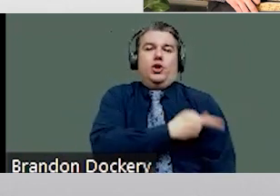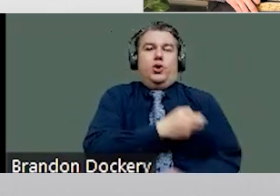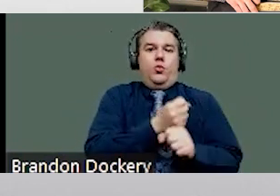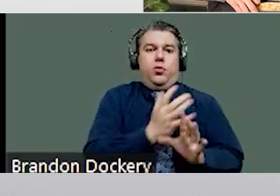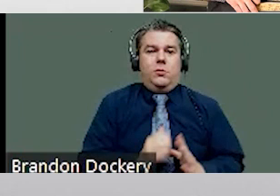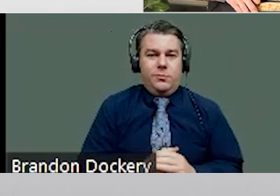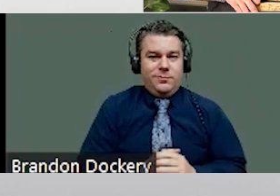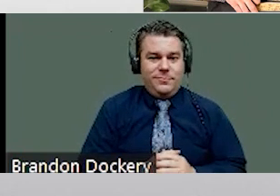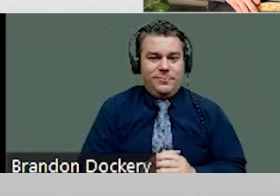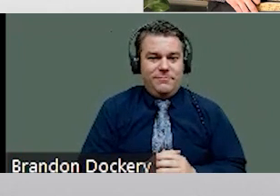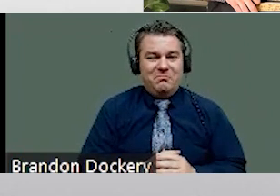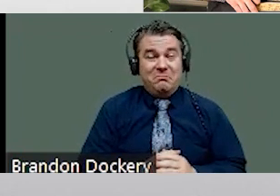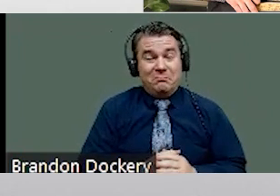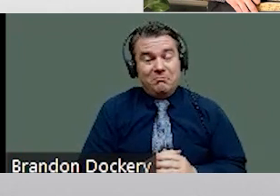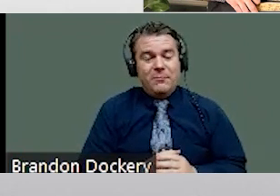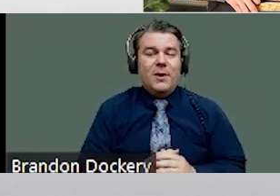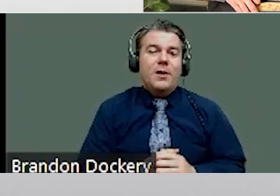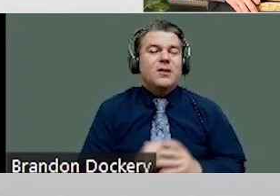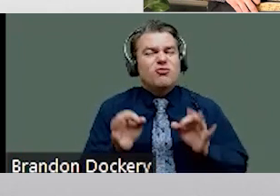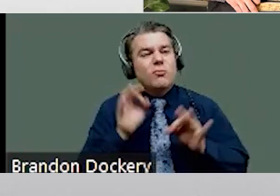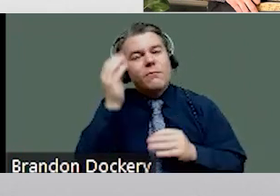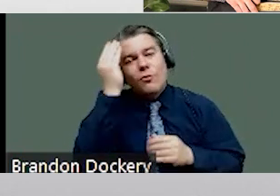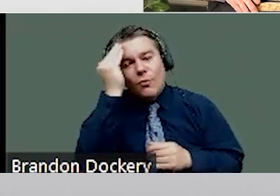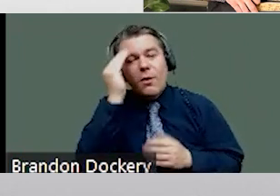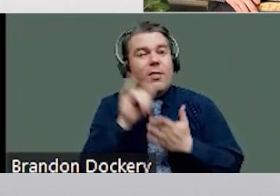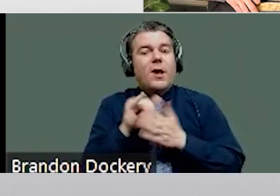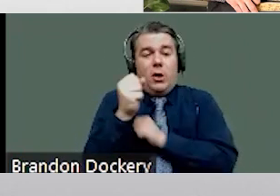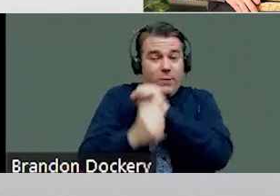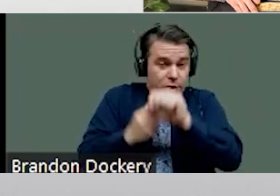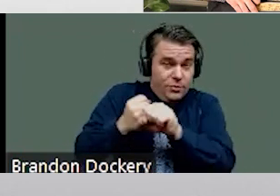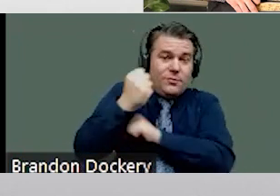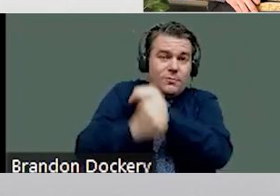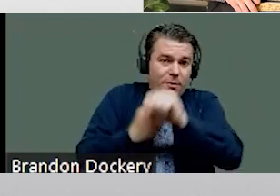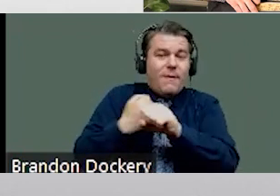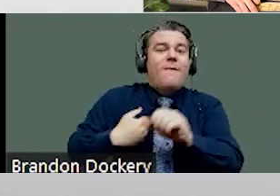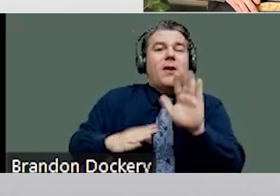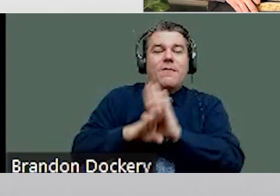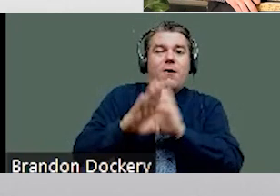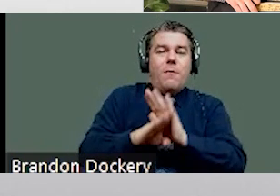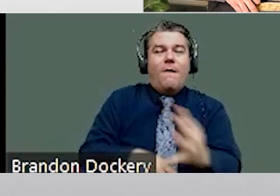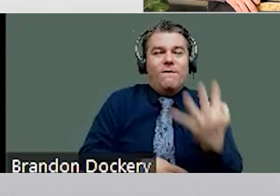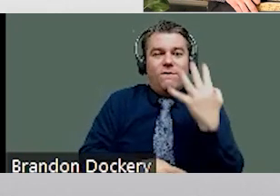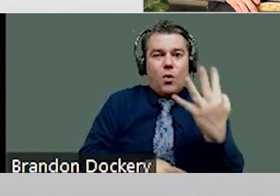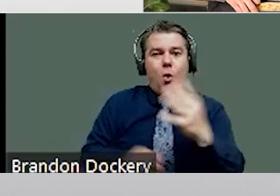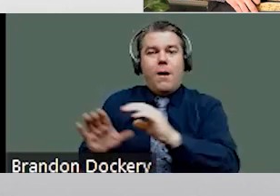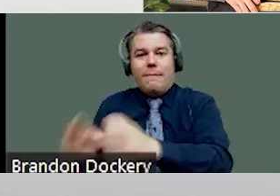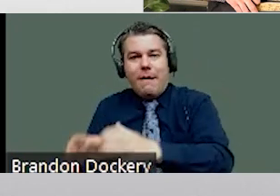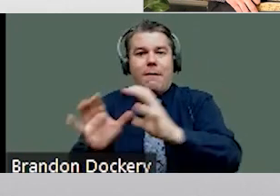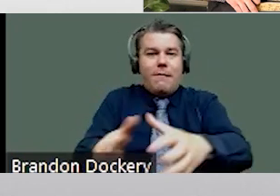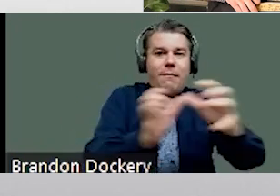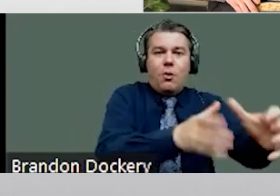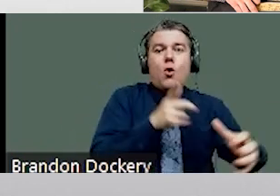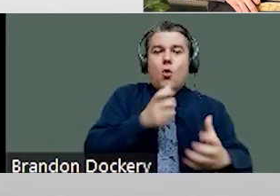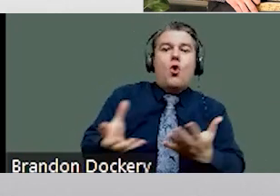workers. It's instructive to know that over the years, we've developed 4 different categories